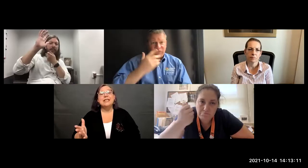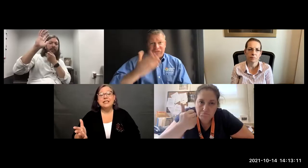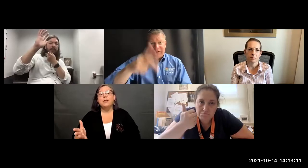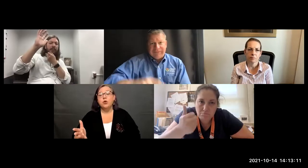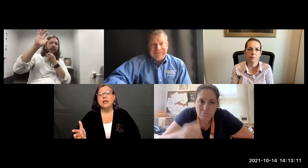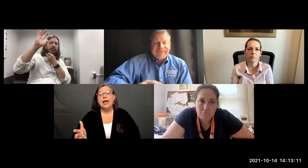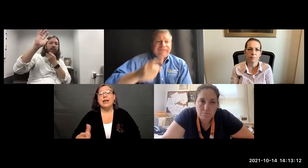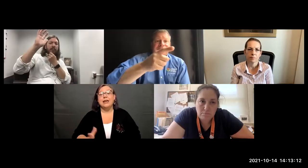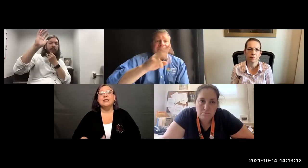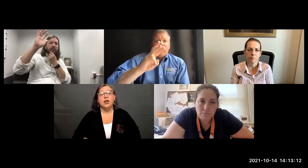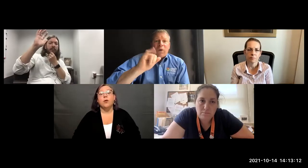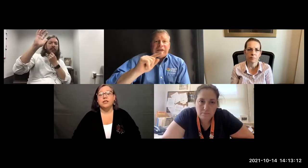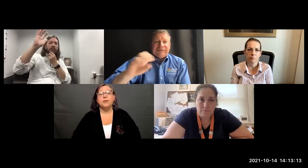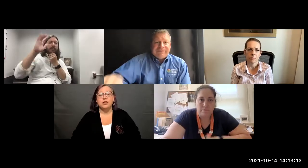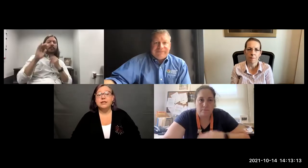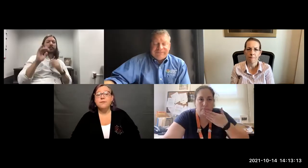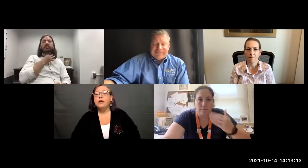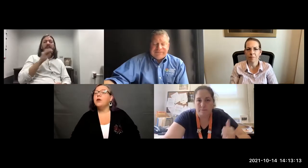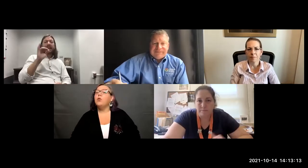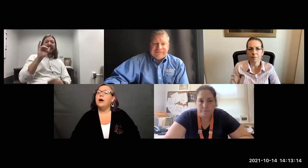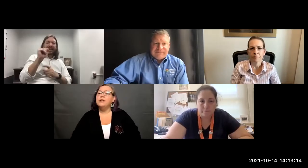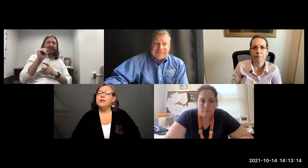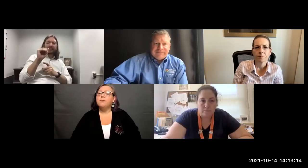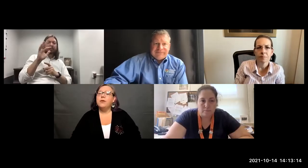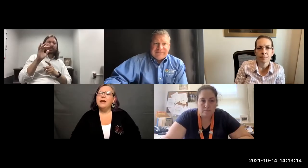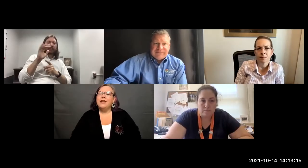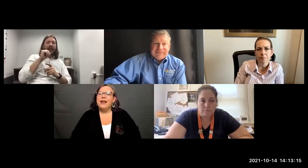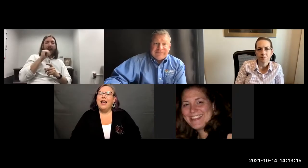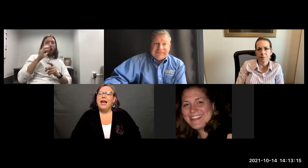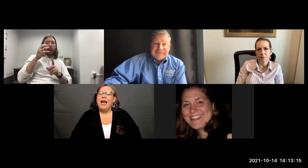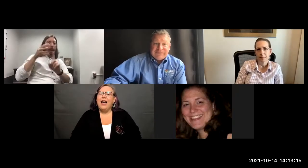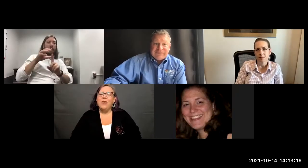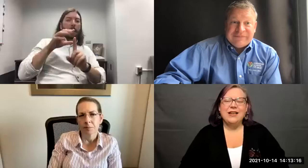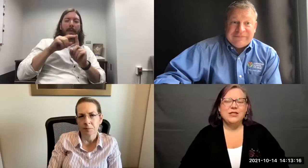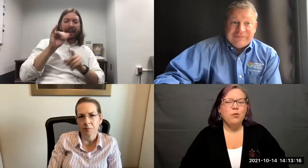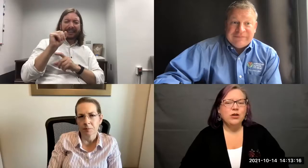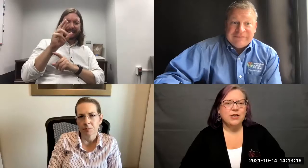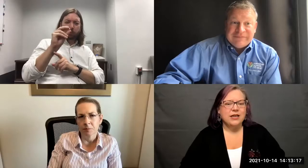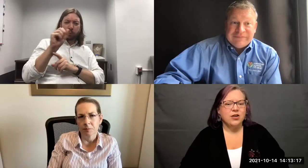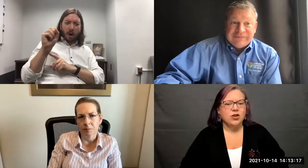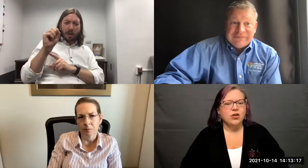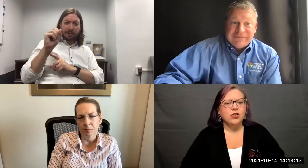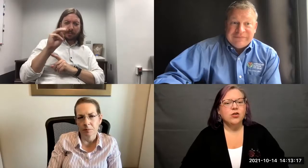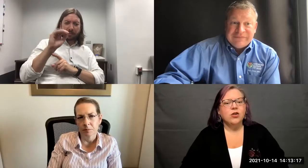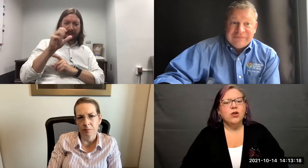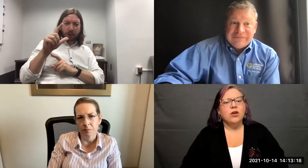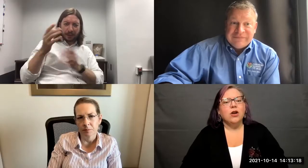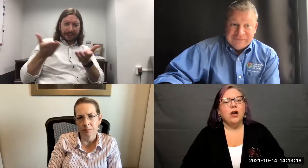yes, NWEA is another possibility. Wyatt? Okay, so I'm wondering